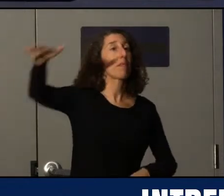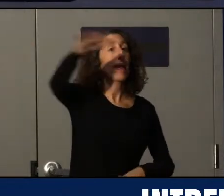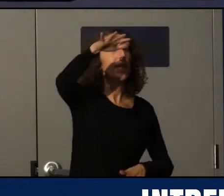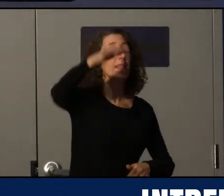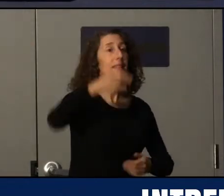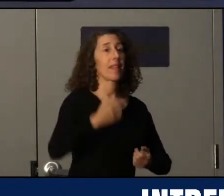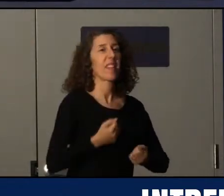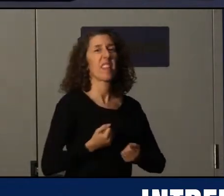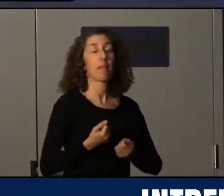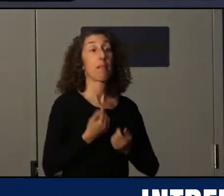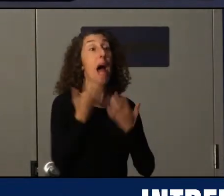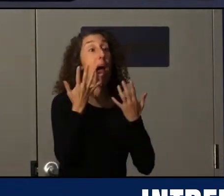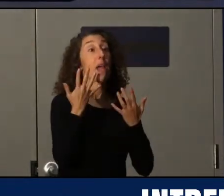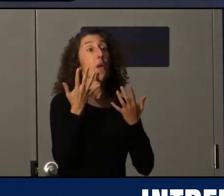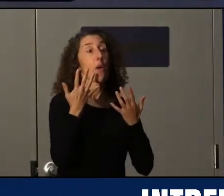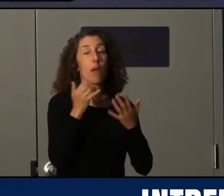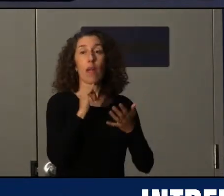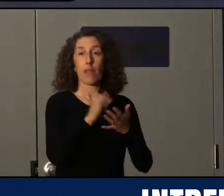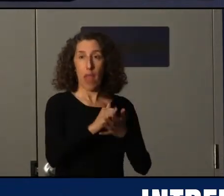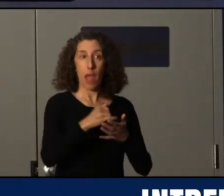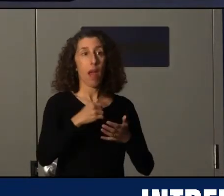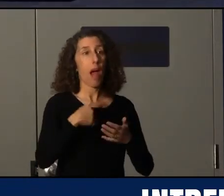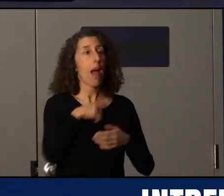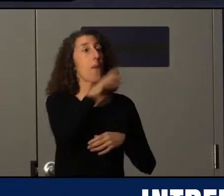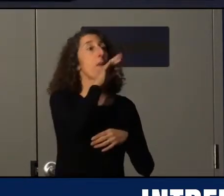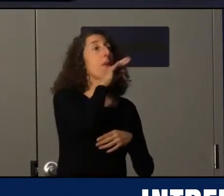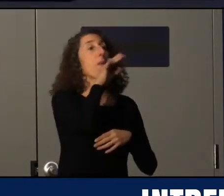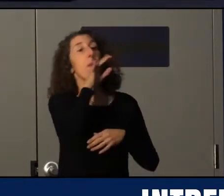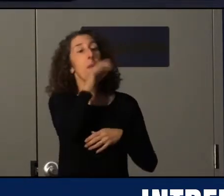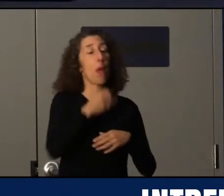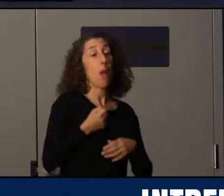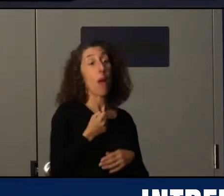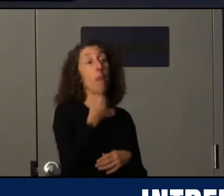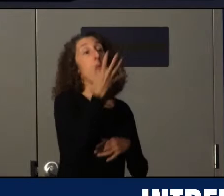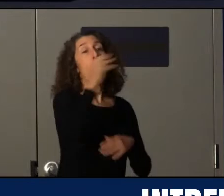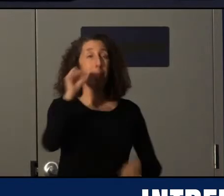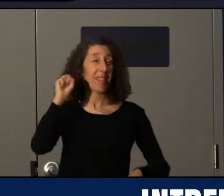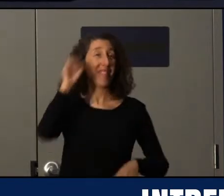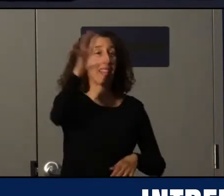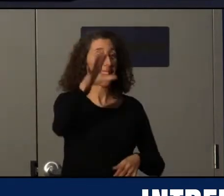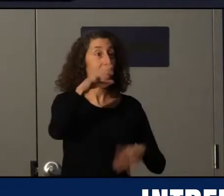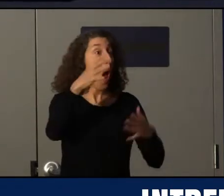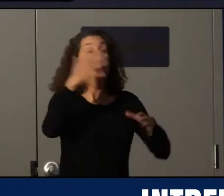entry, and that won me my seat to space. And yeah.